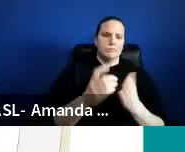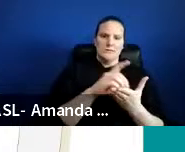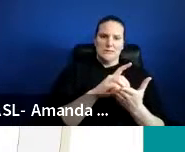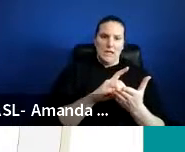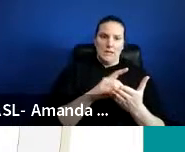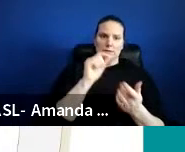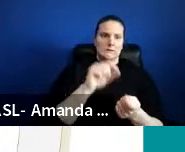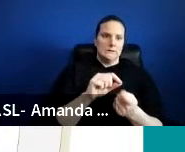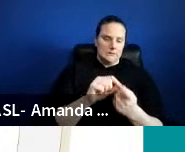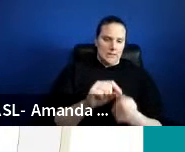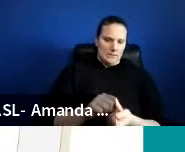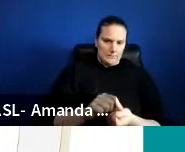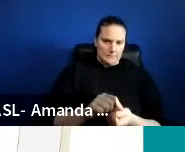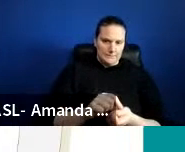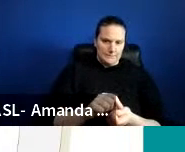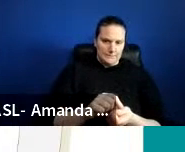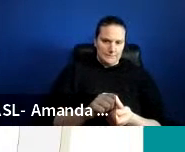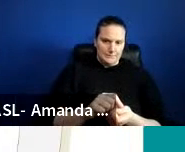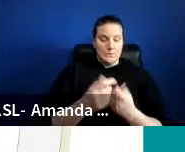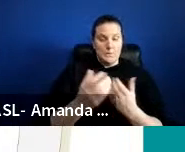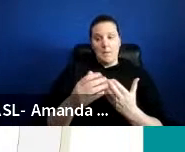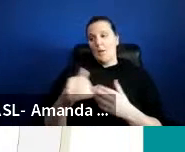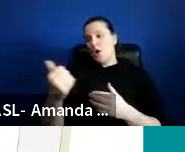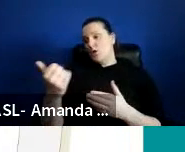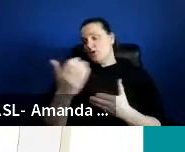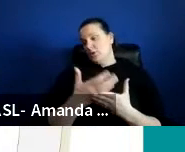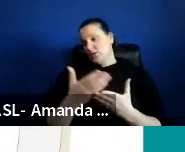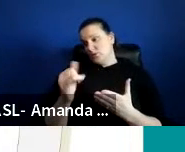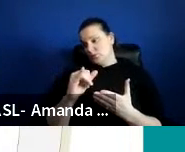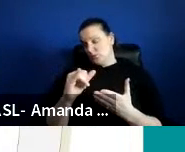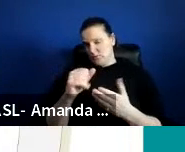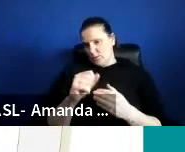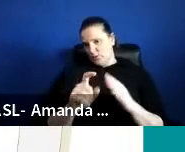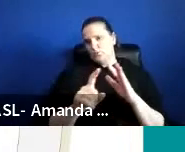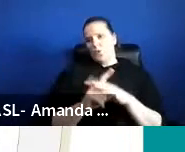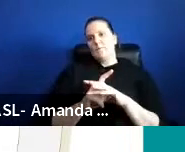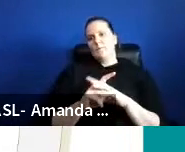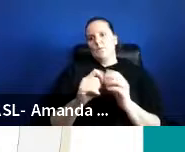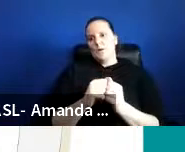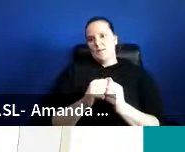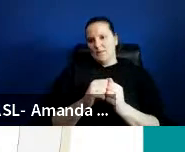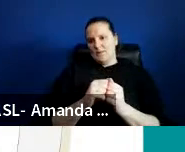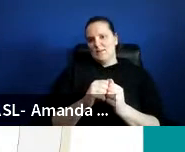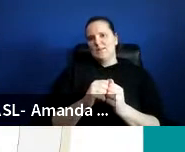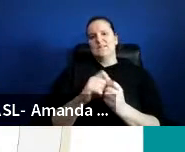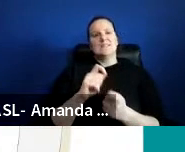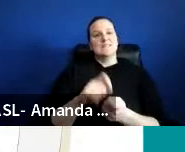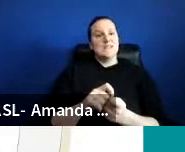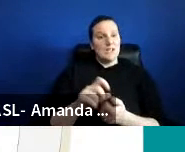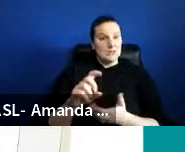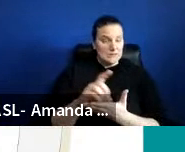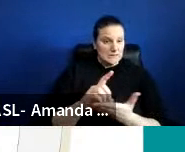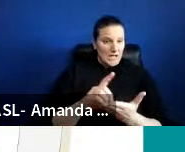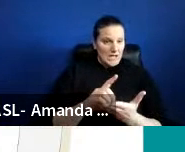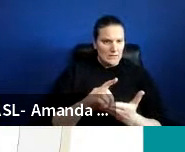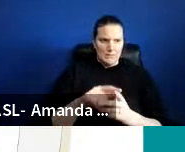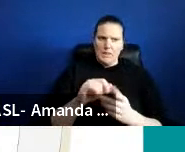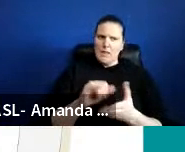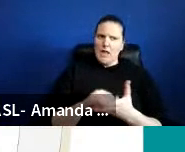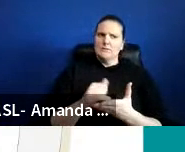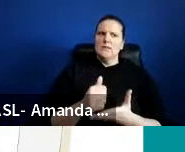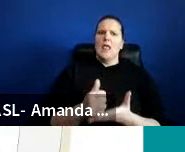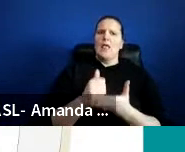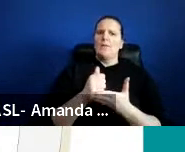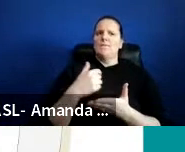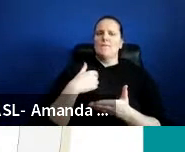detail. And there might be other things that we'd also come across as we're getting into the detailed design, but it's been really helpful for us.